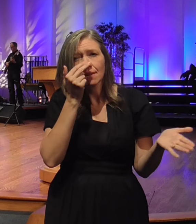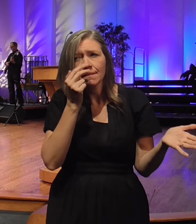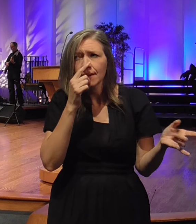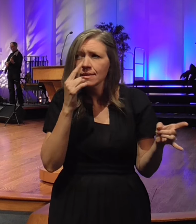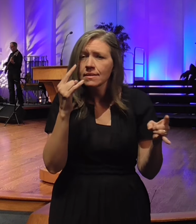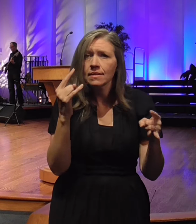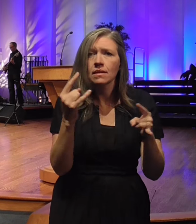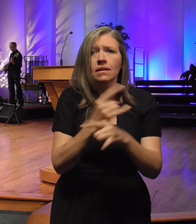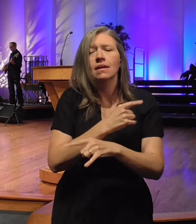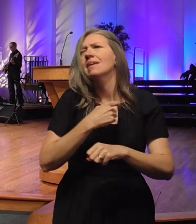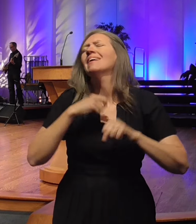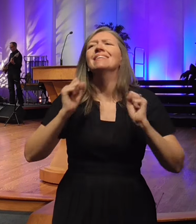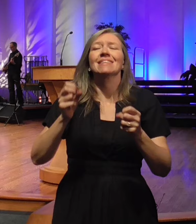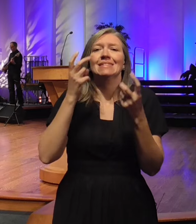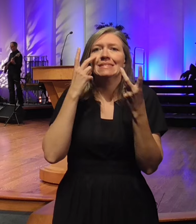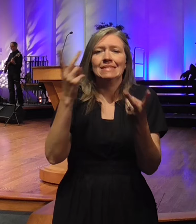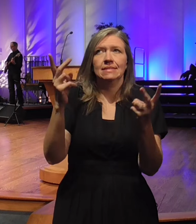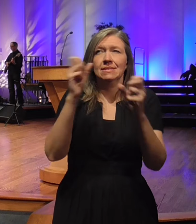be